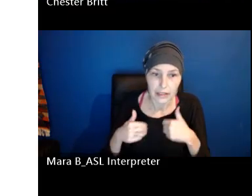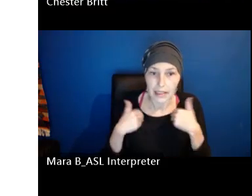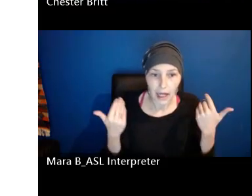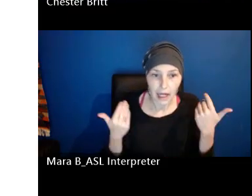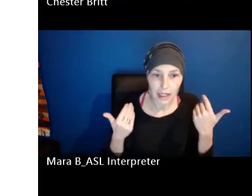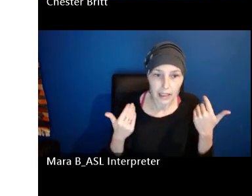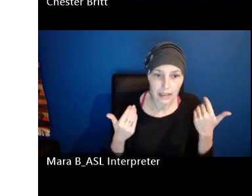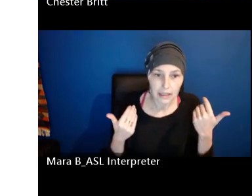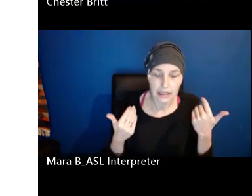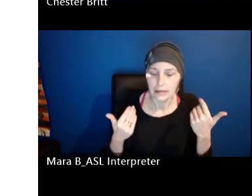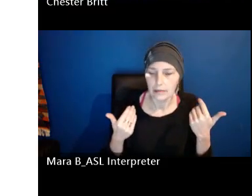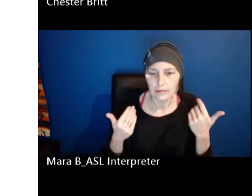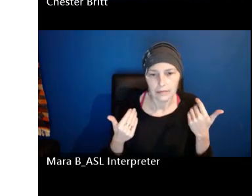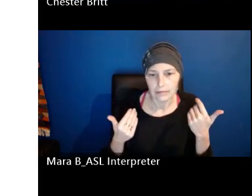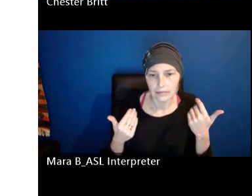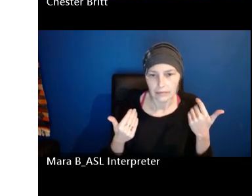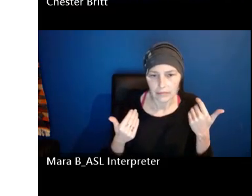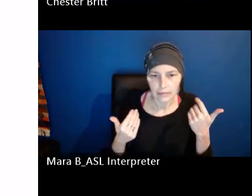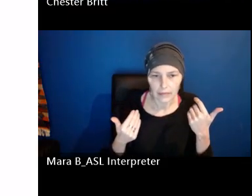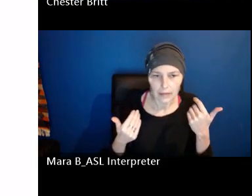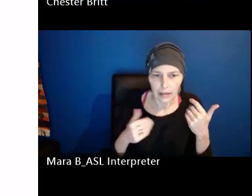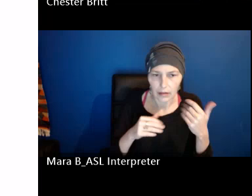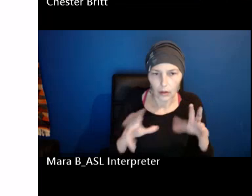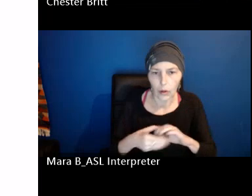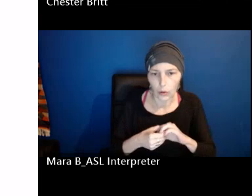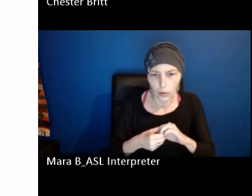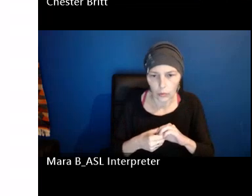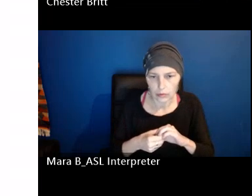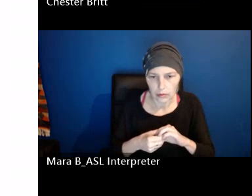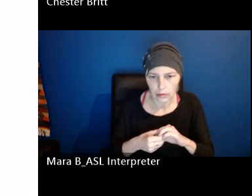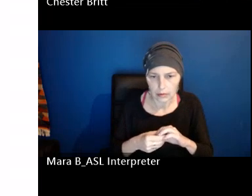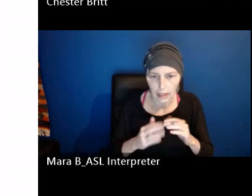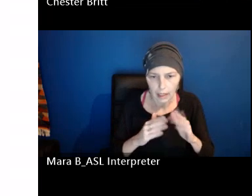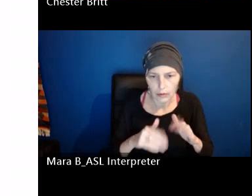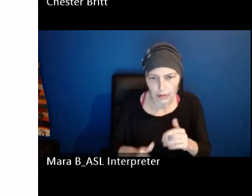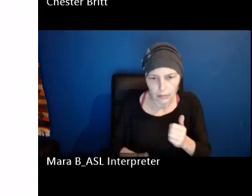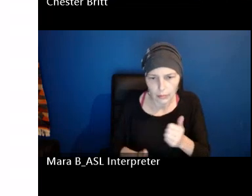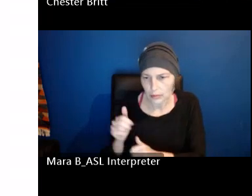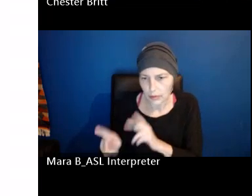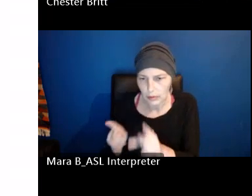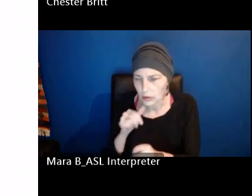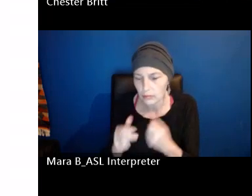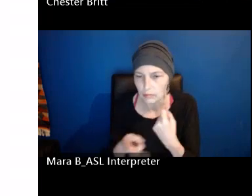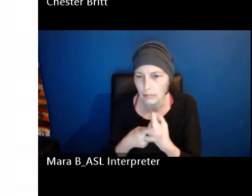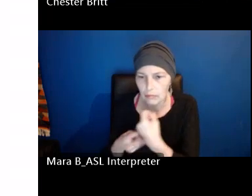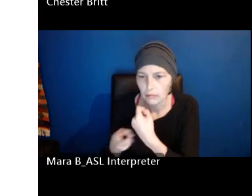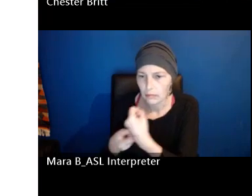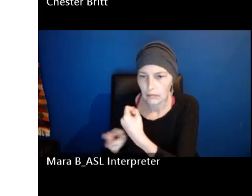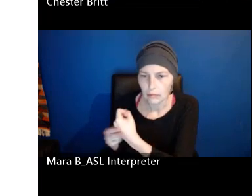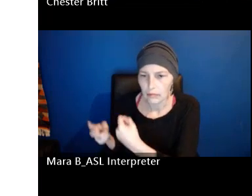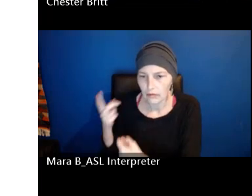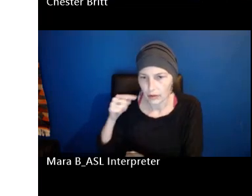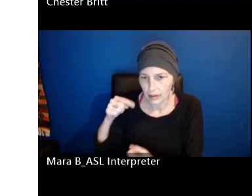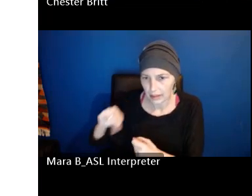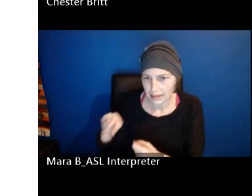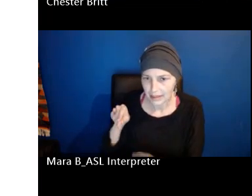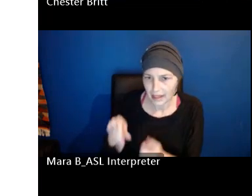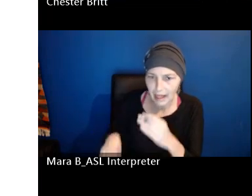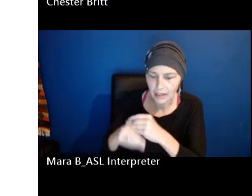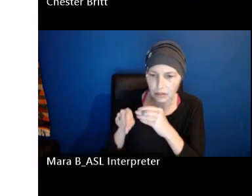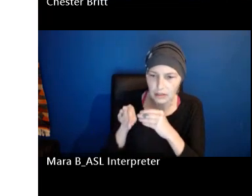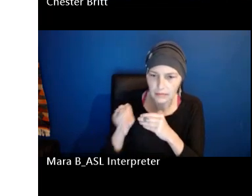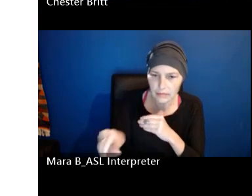unexpected expenditure. It's not fair, it's not civil, and it's not right for